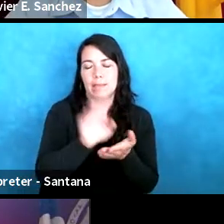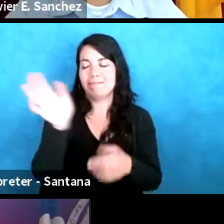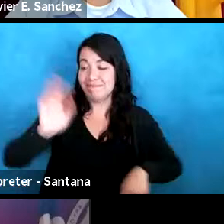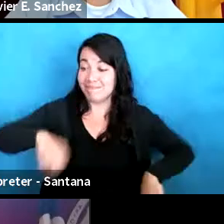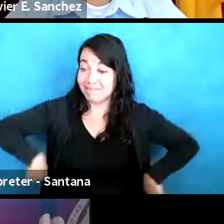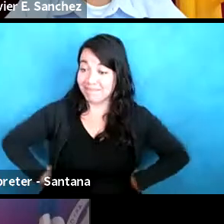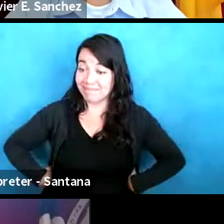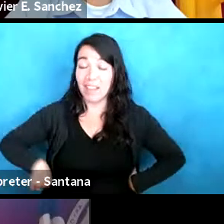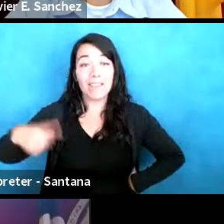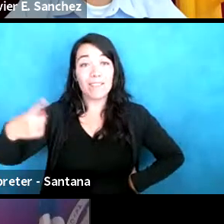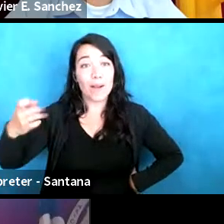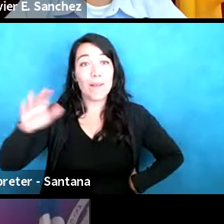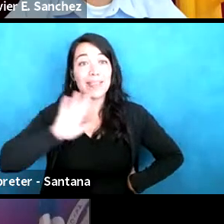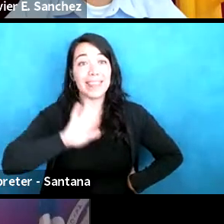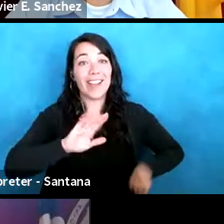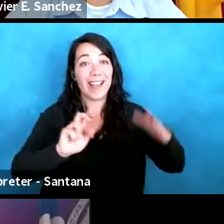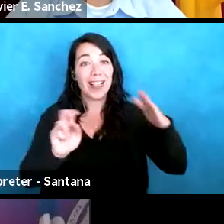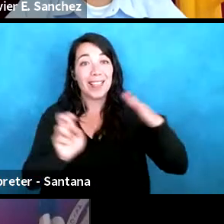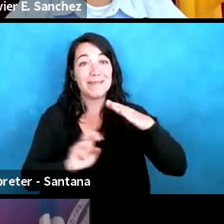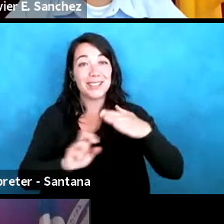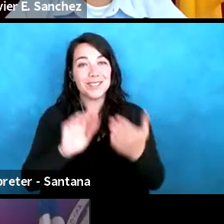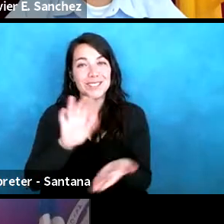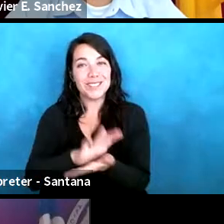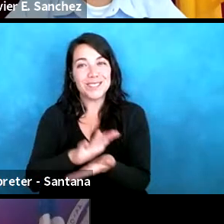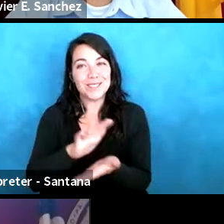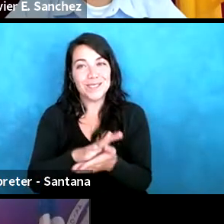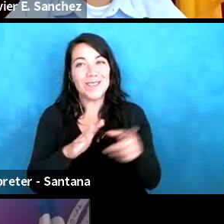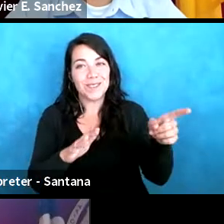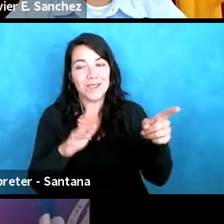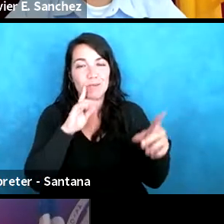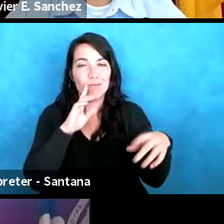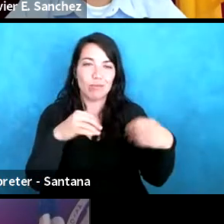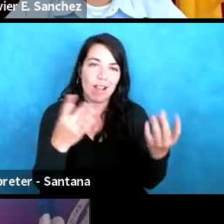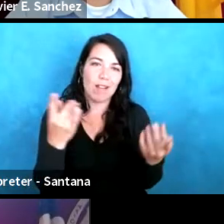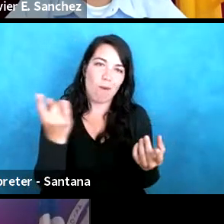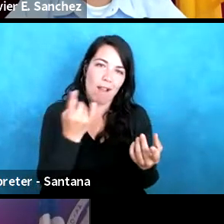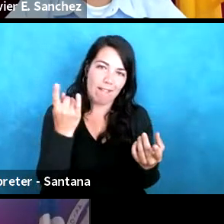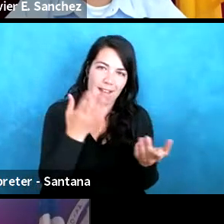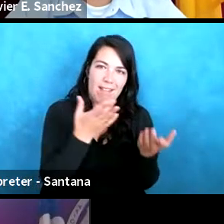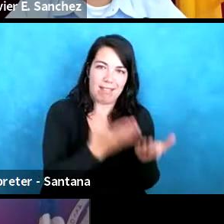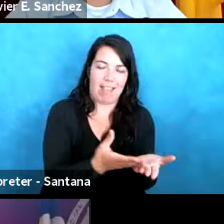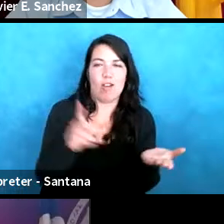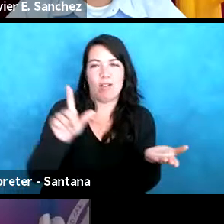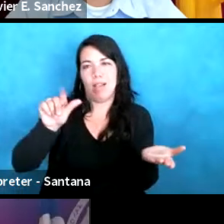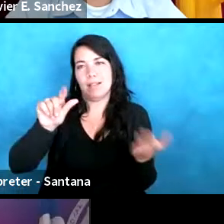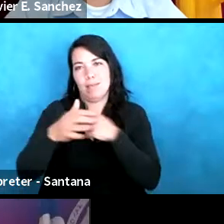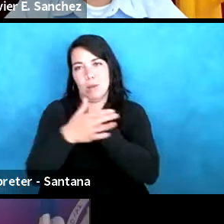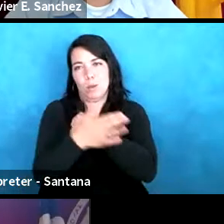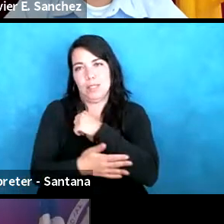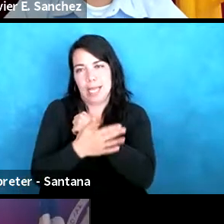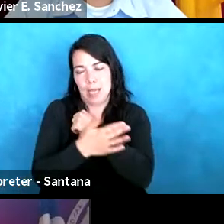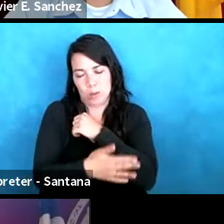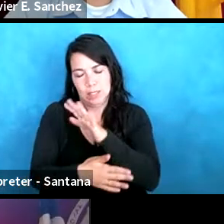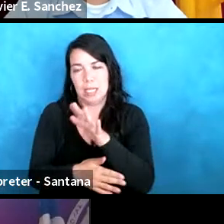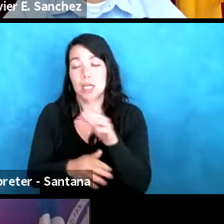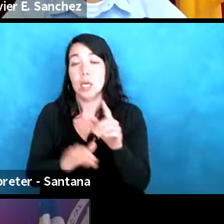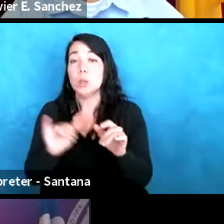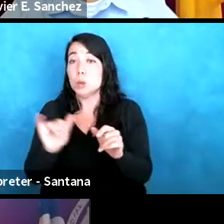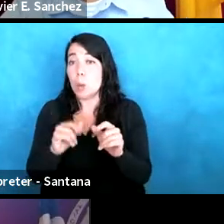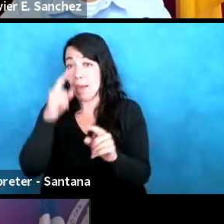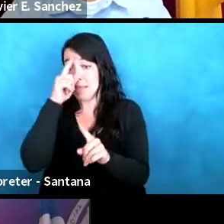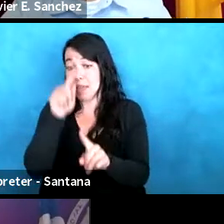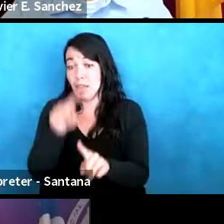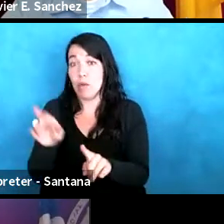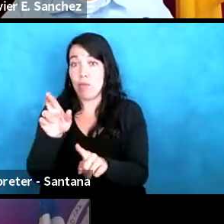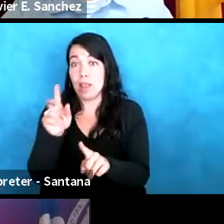Commissioner Martinez can tell you in his district, it's going up 76. So that's great. And also what I understand is once